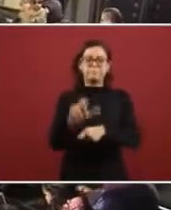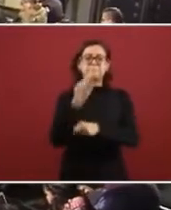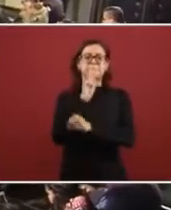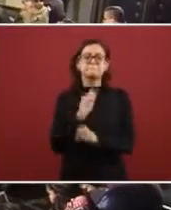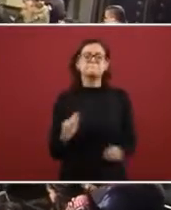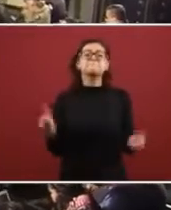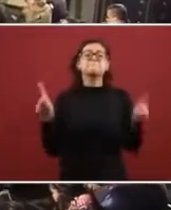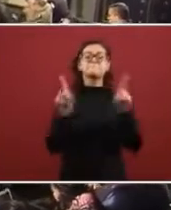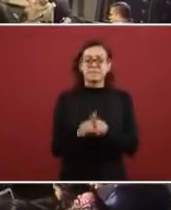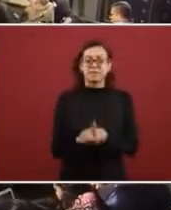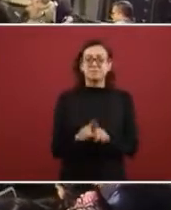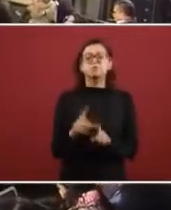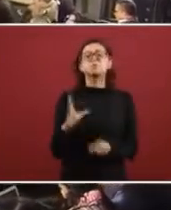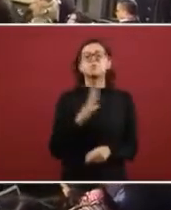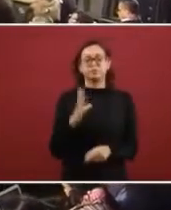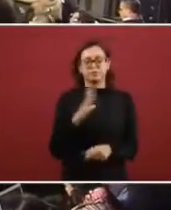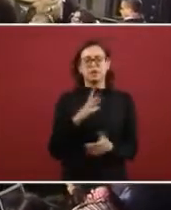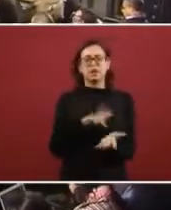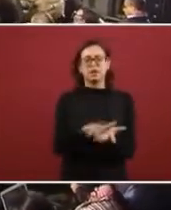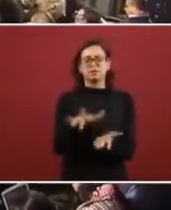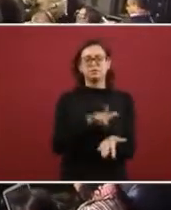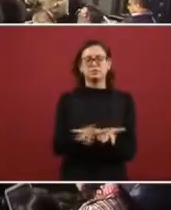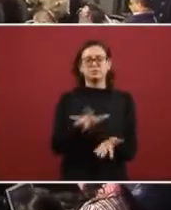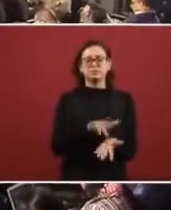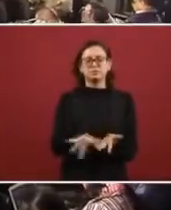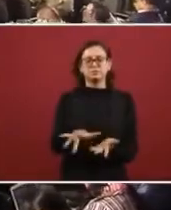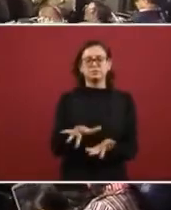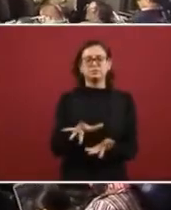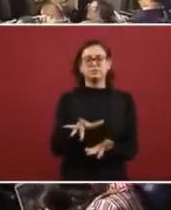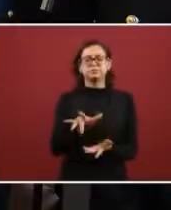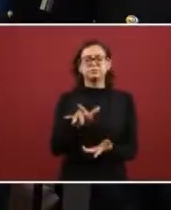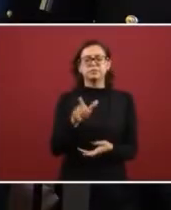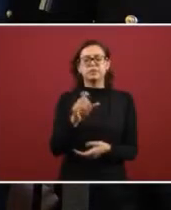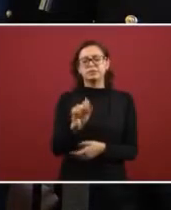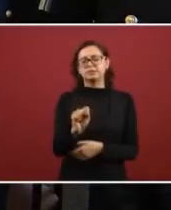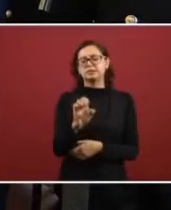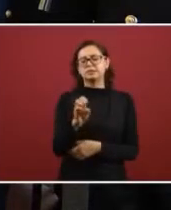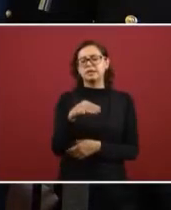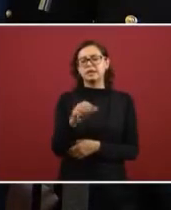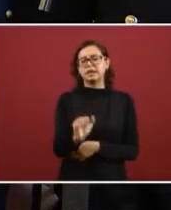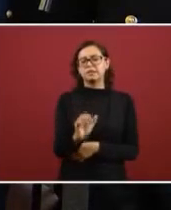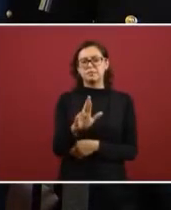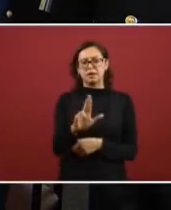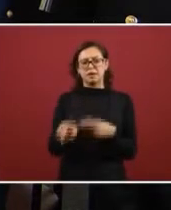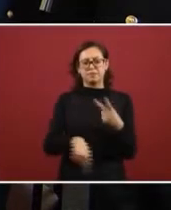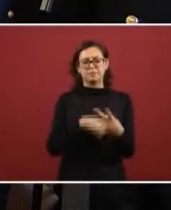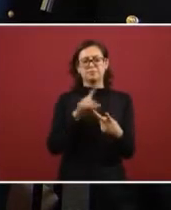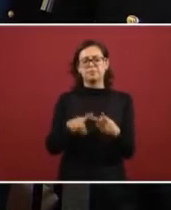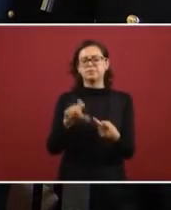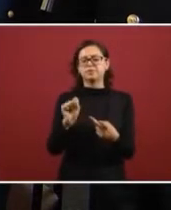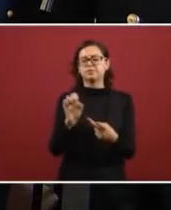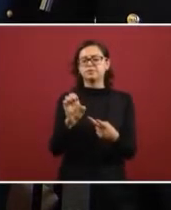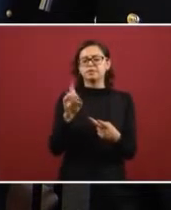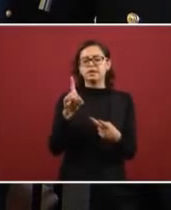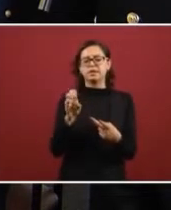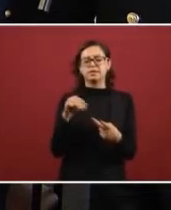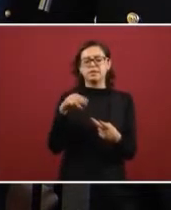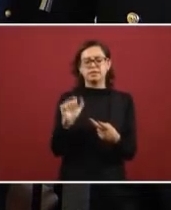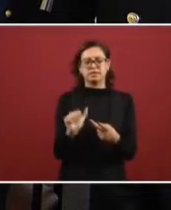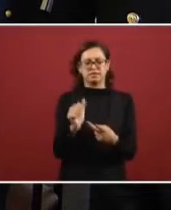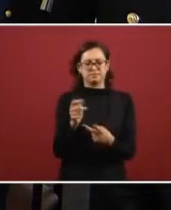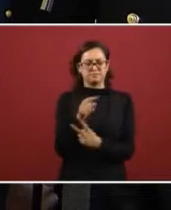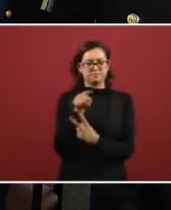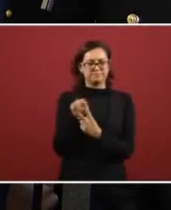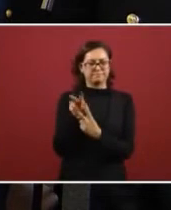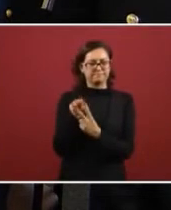And of course, we also count on the support of the Secretary of Marine and the Secretary